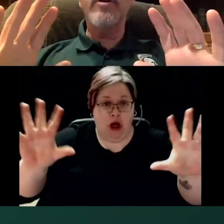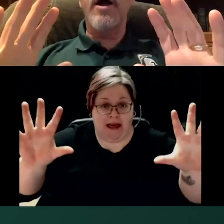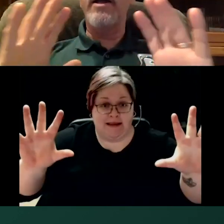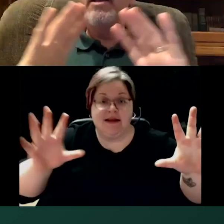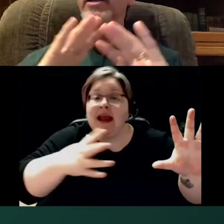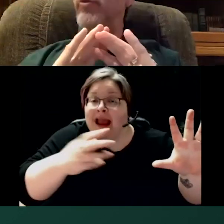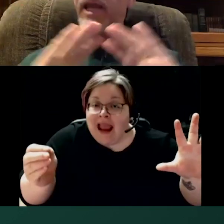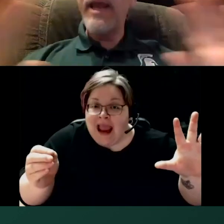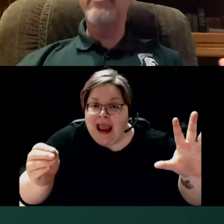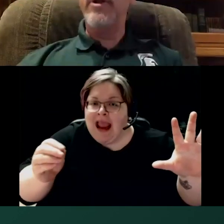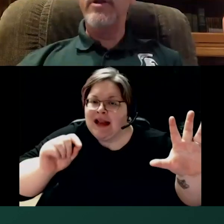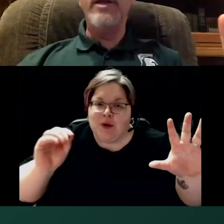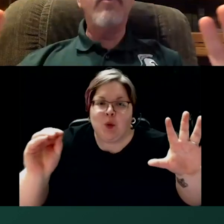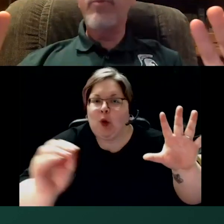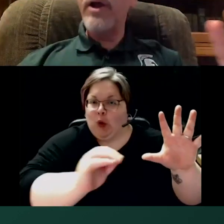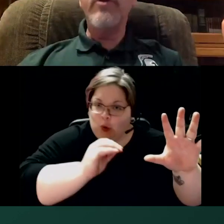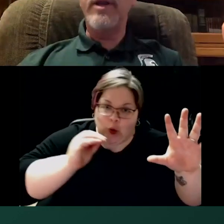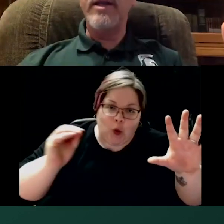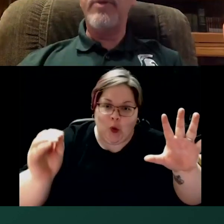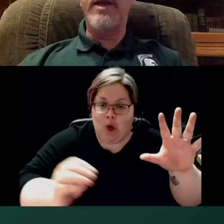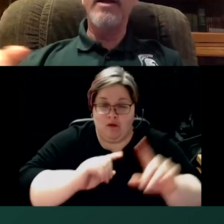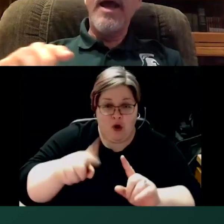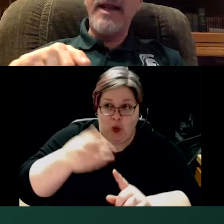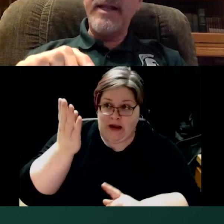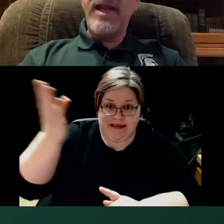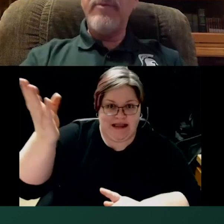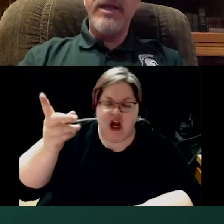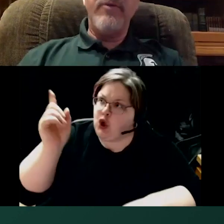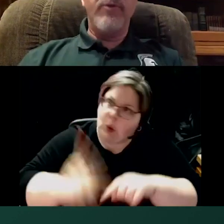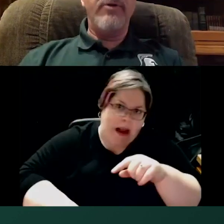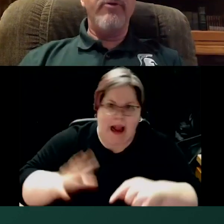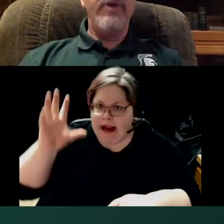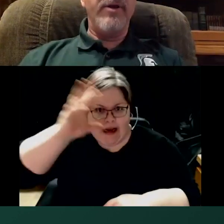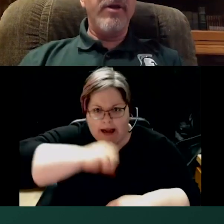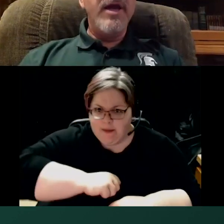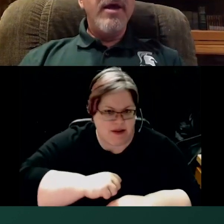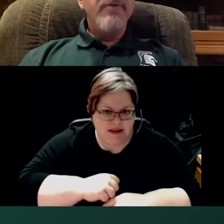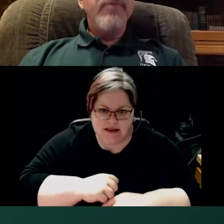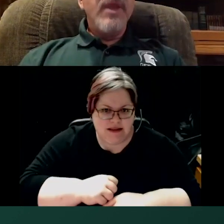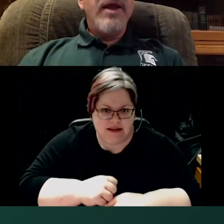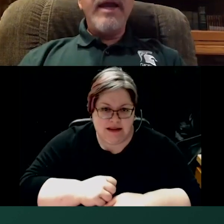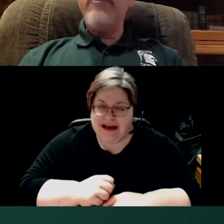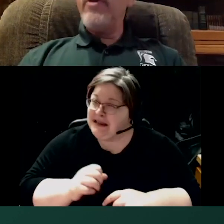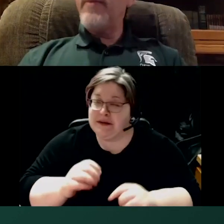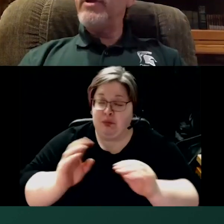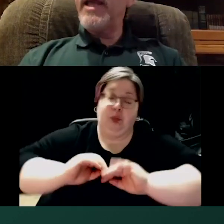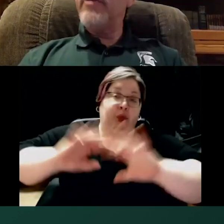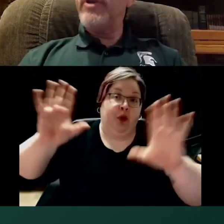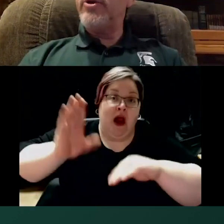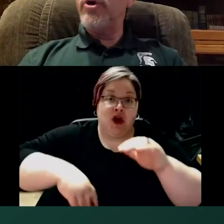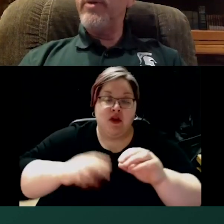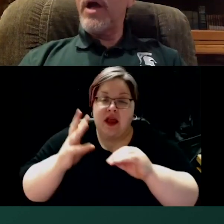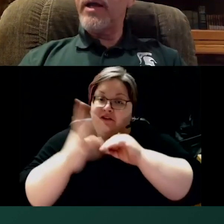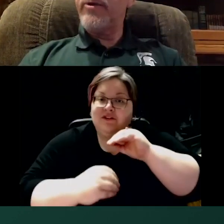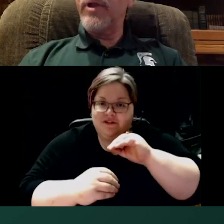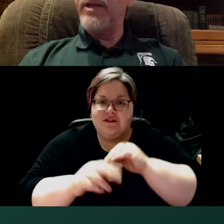is in the sky, you can't miss it. It's brighter than any plane, and it can be even brighter than Venus. And if you happen to catch it